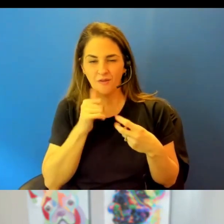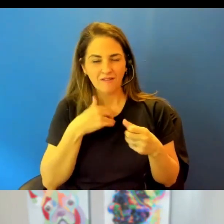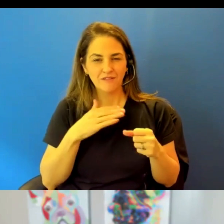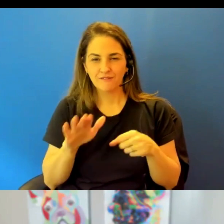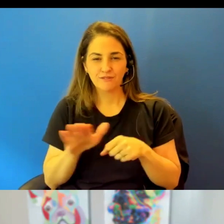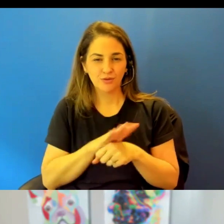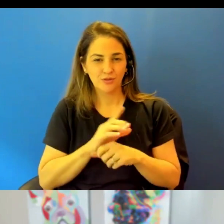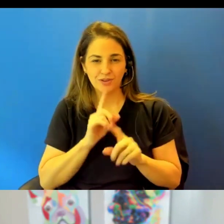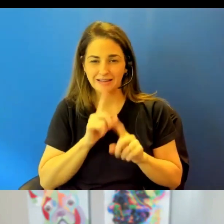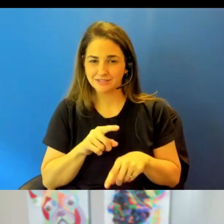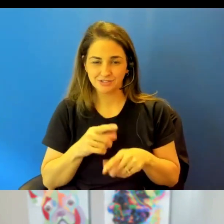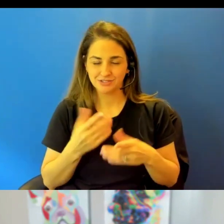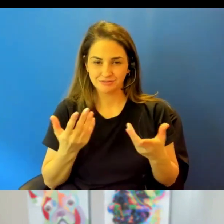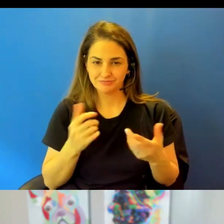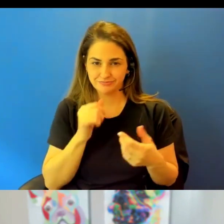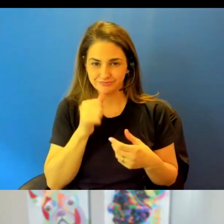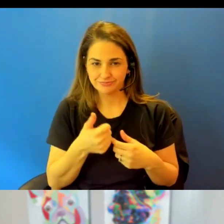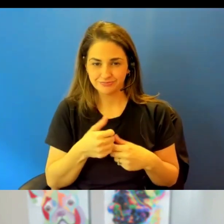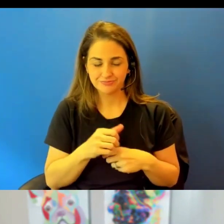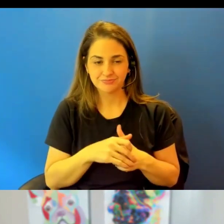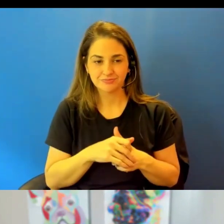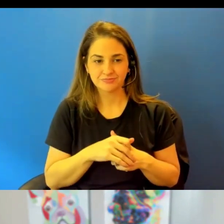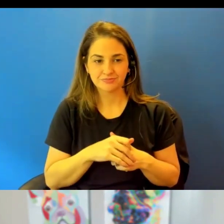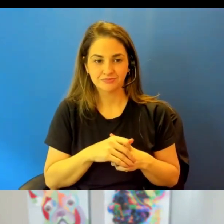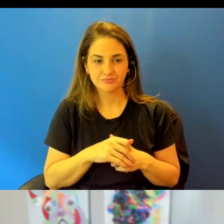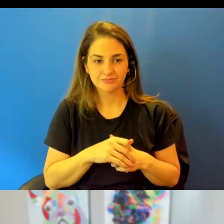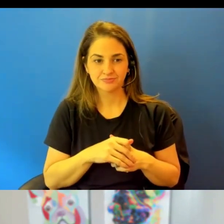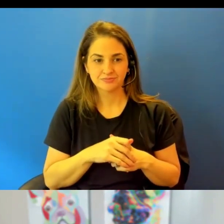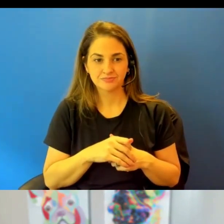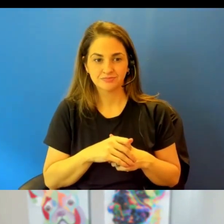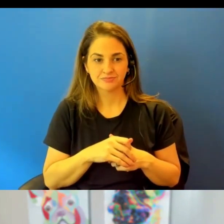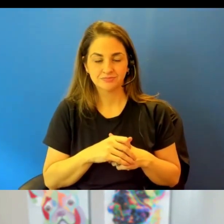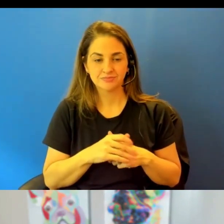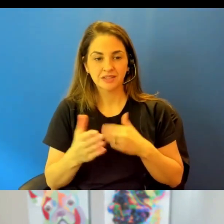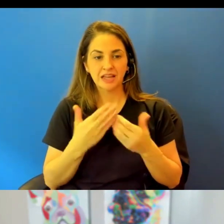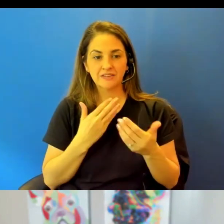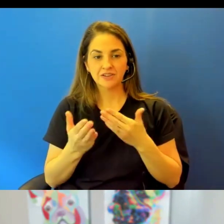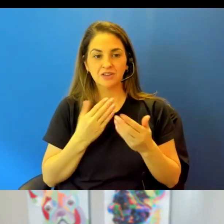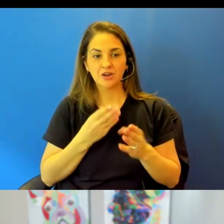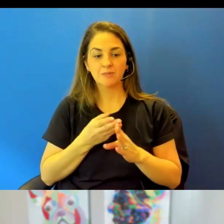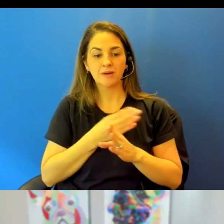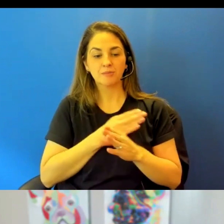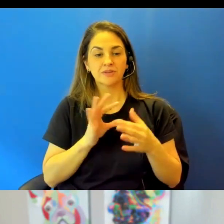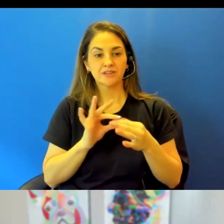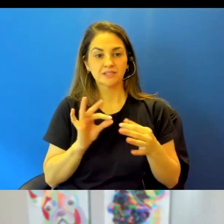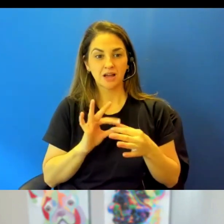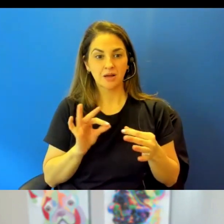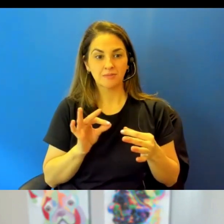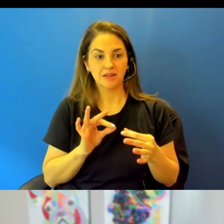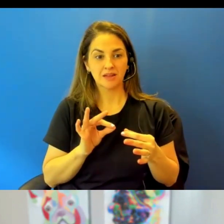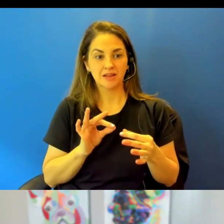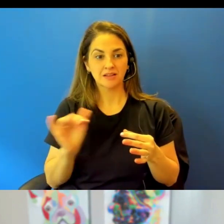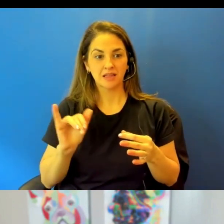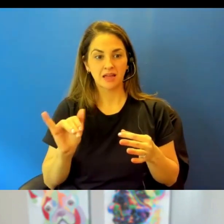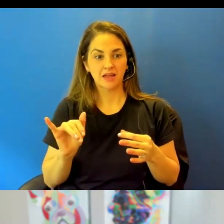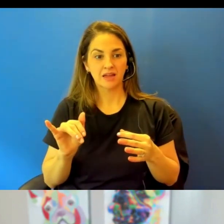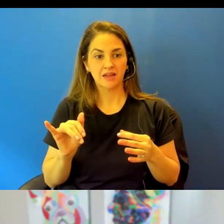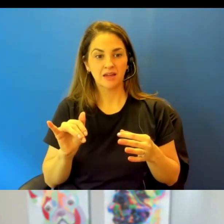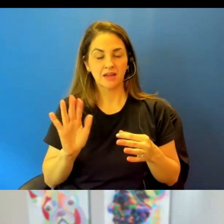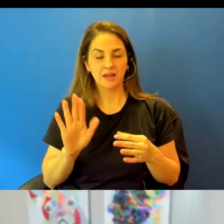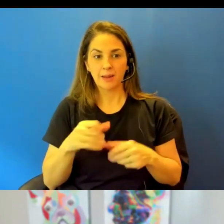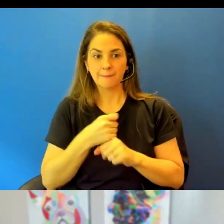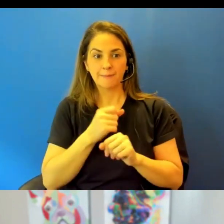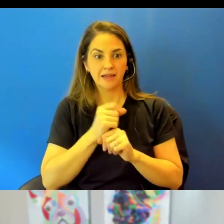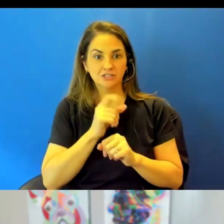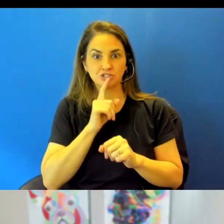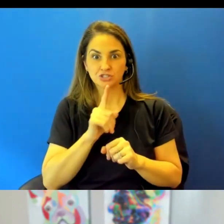answer. Um, I also, even though my previous comment was, make sure the